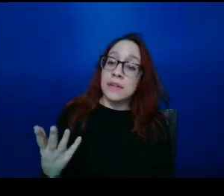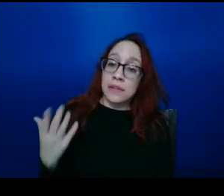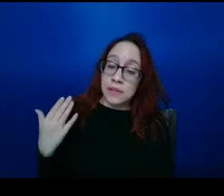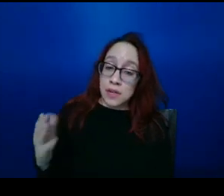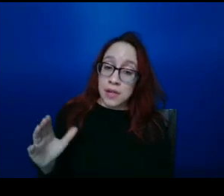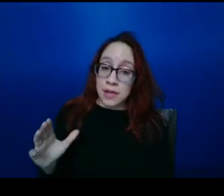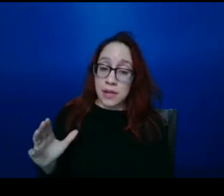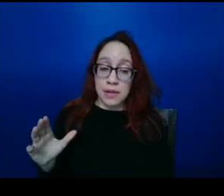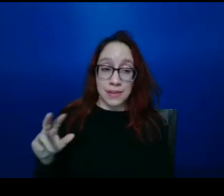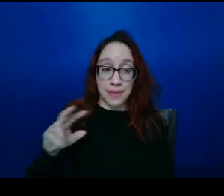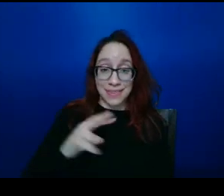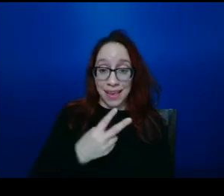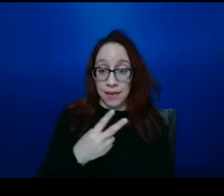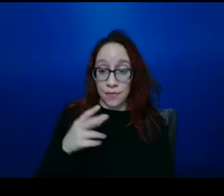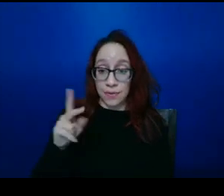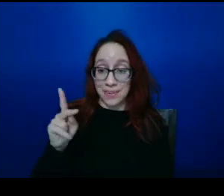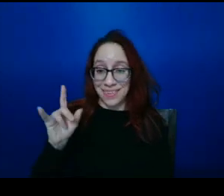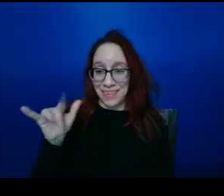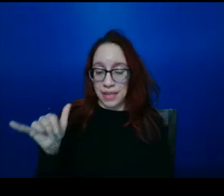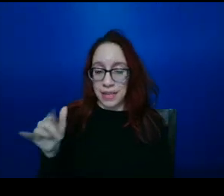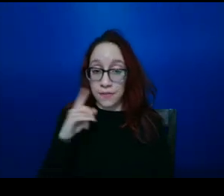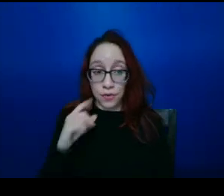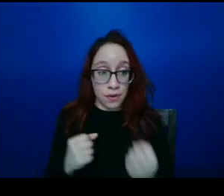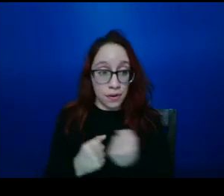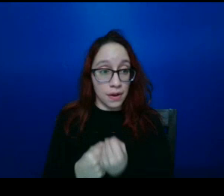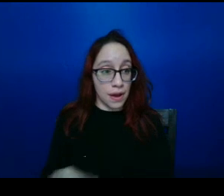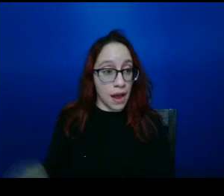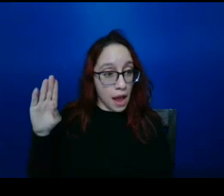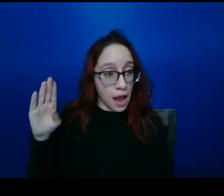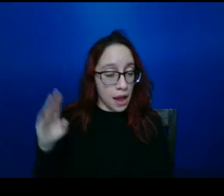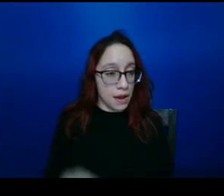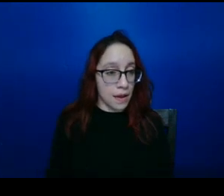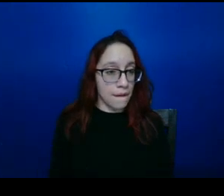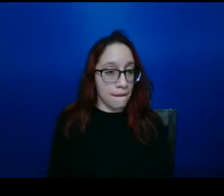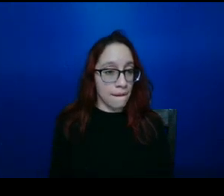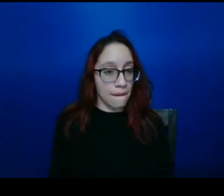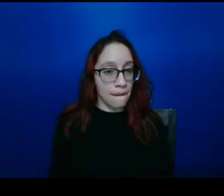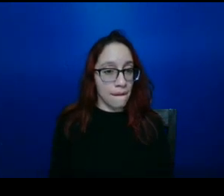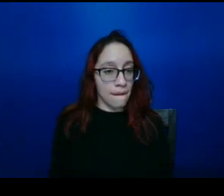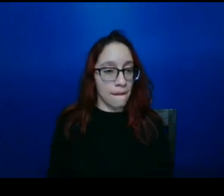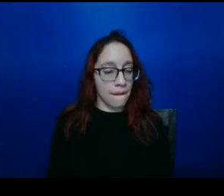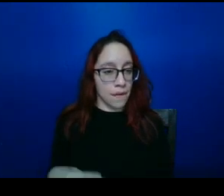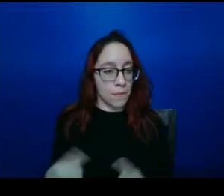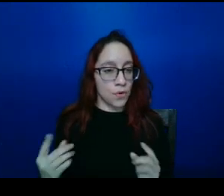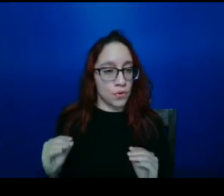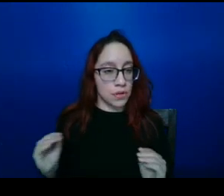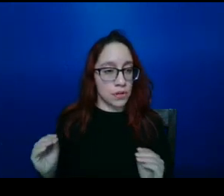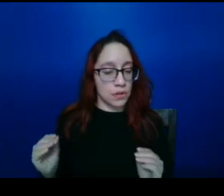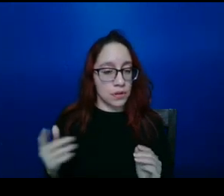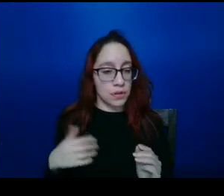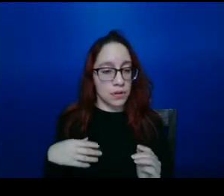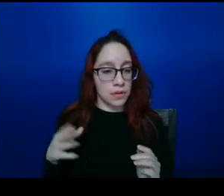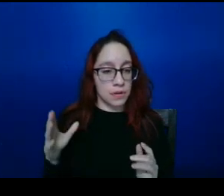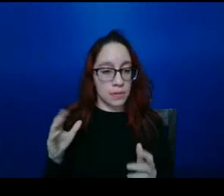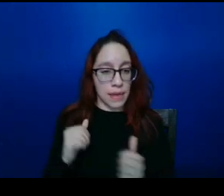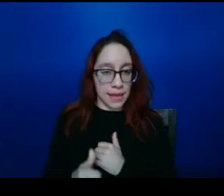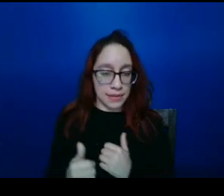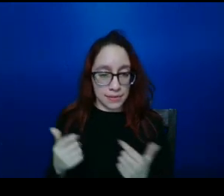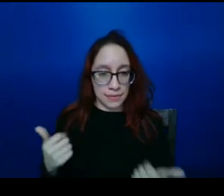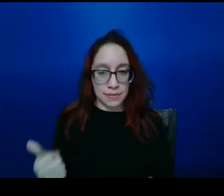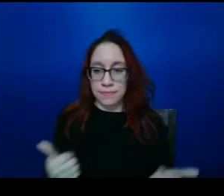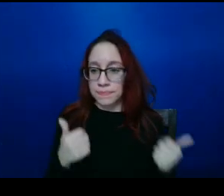heard a second from Commissioner Kelly. All those in favor say aye. Aye. Aye. All those opposed say no. The ayes have it. The motion passes